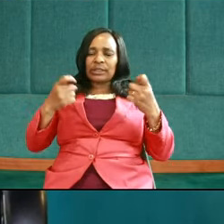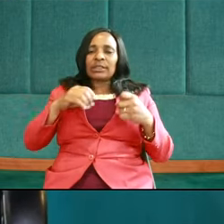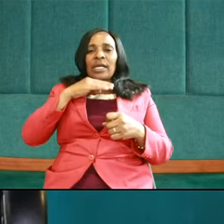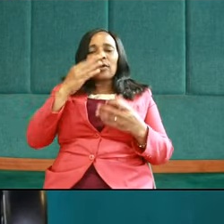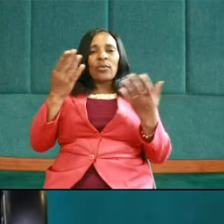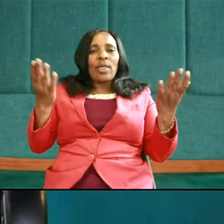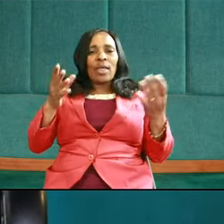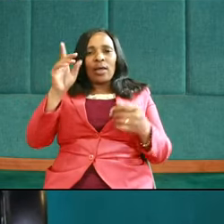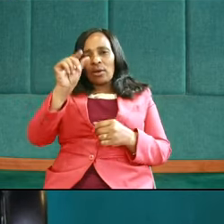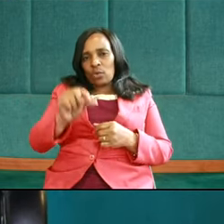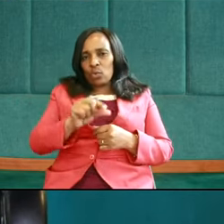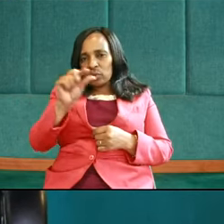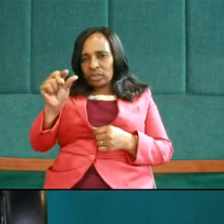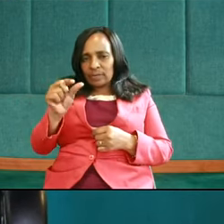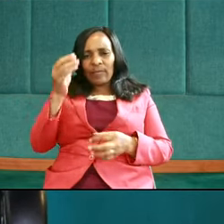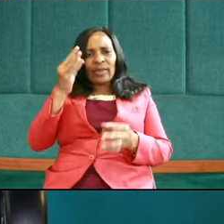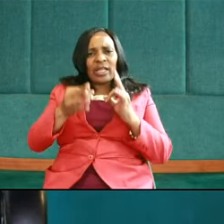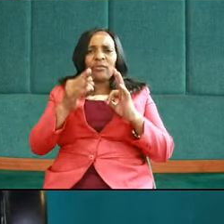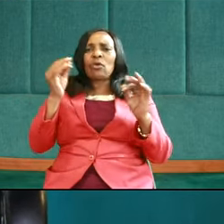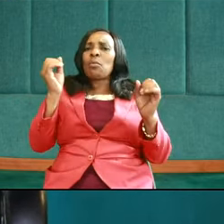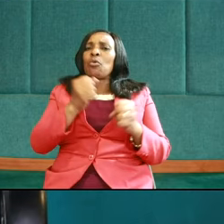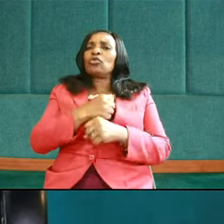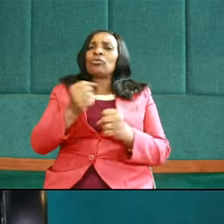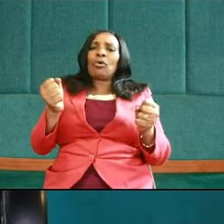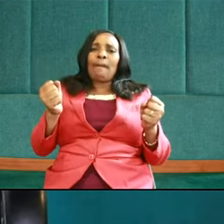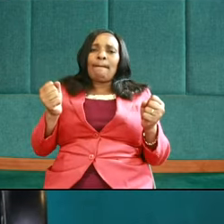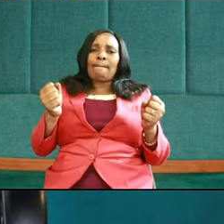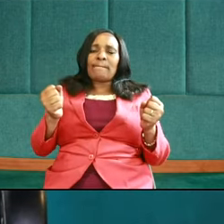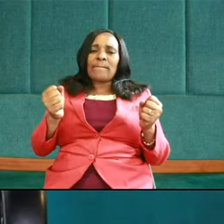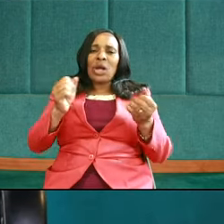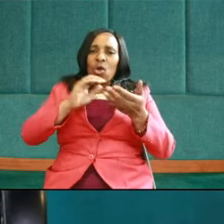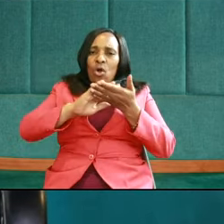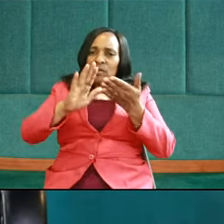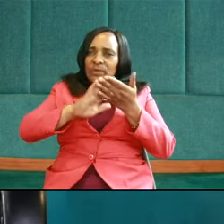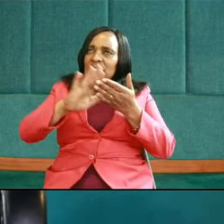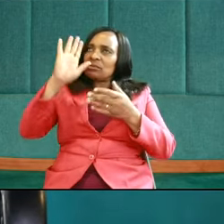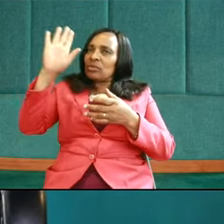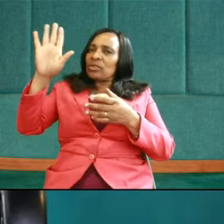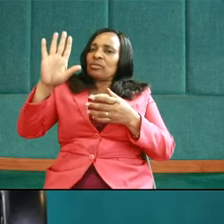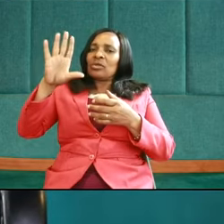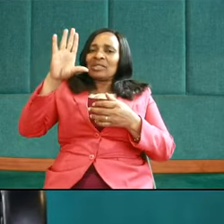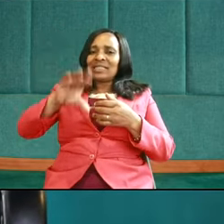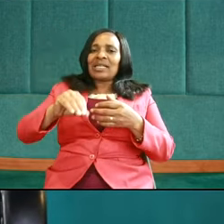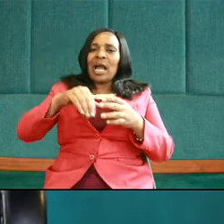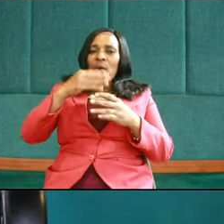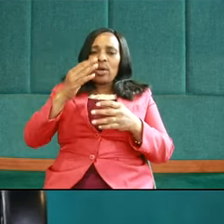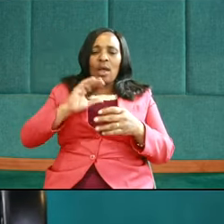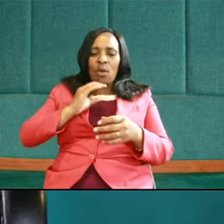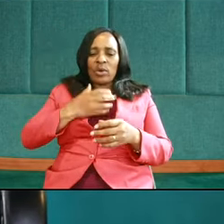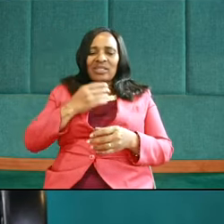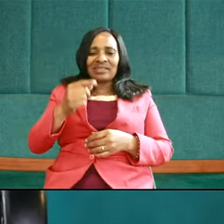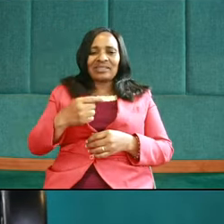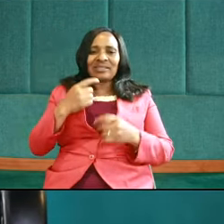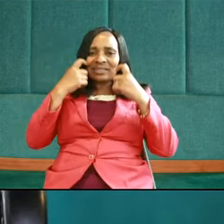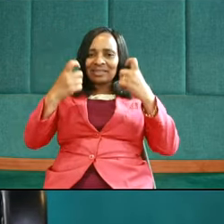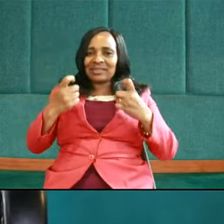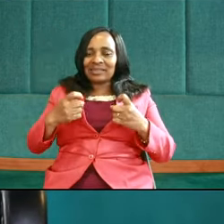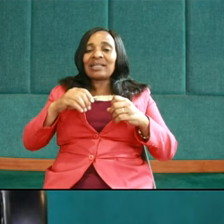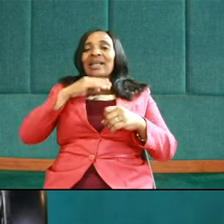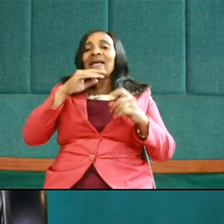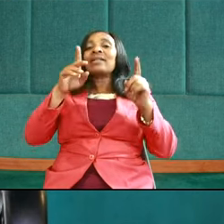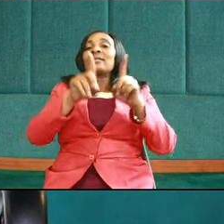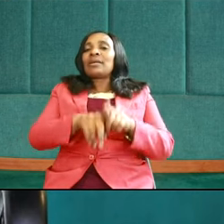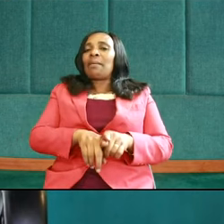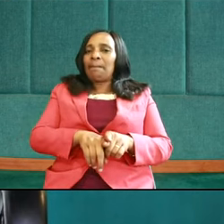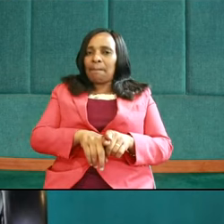cross. For which if we do not confess to him to take our sins, then we'll have to die ourselves.